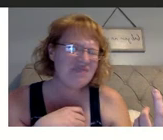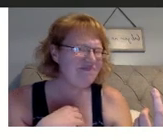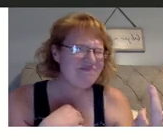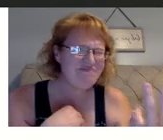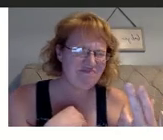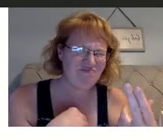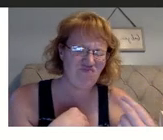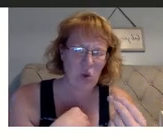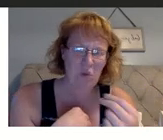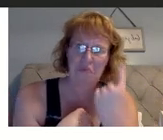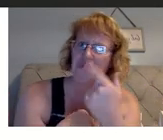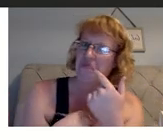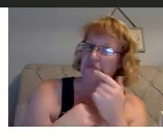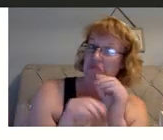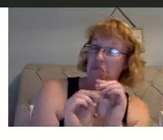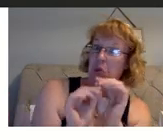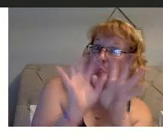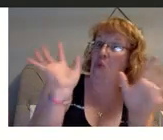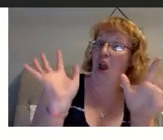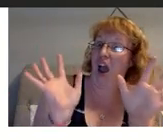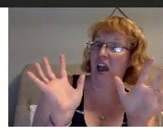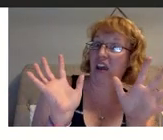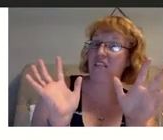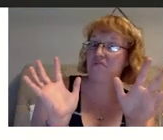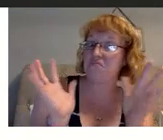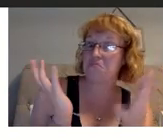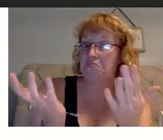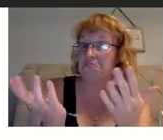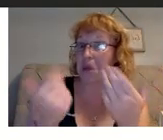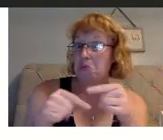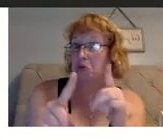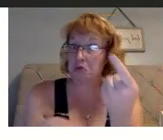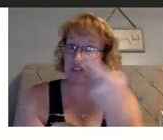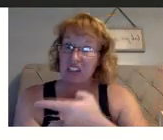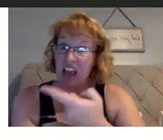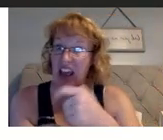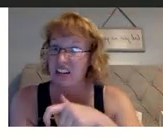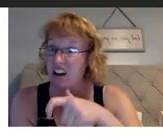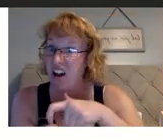No, it looks pretty bright, huh? So do you think it's during the day?